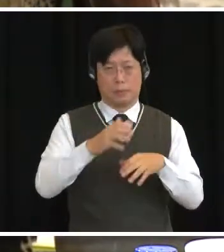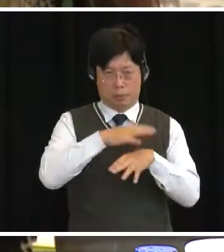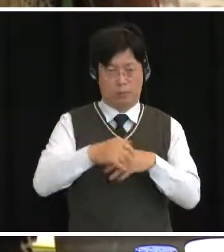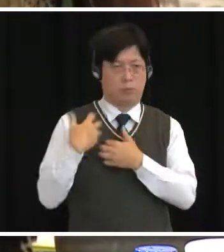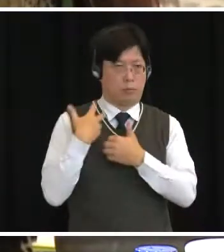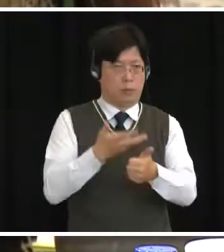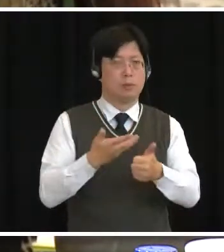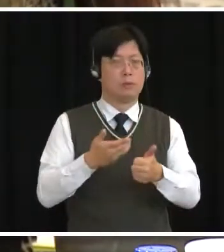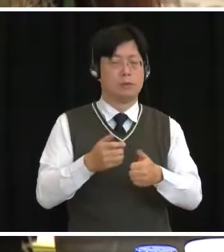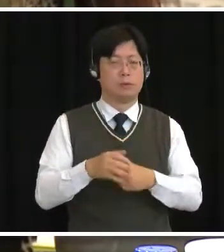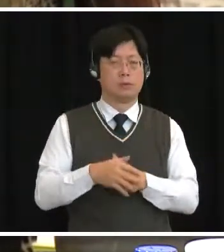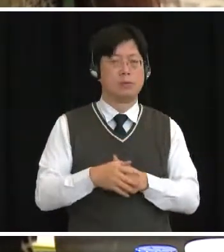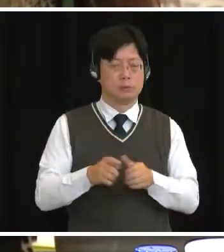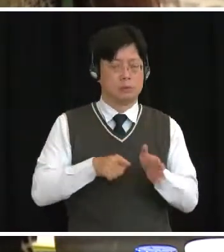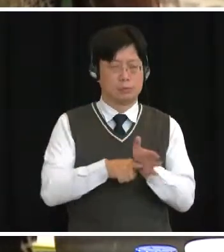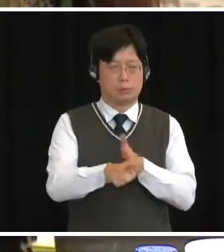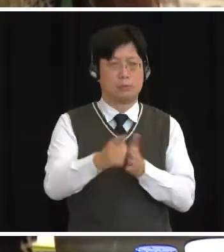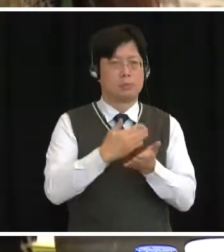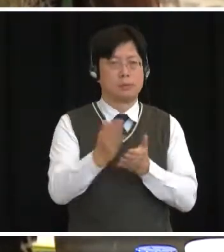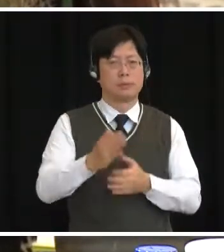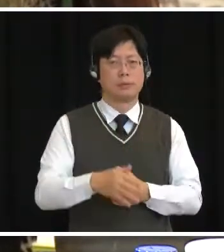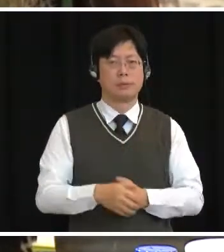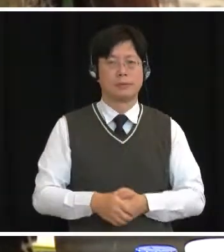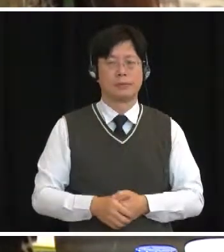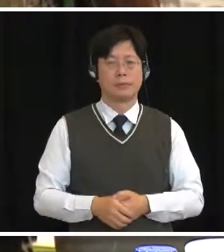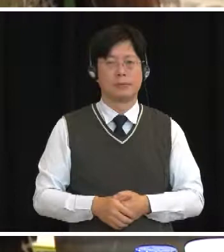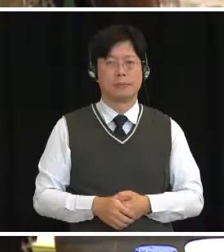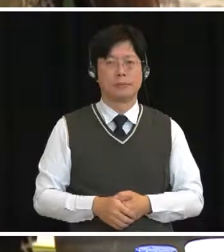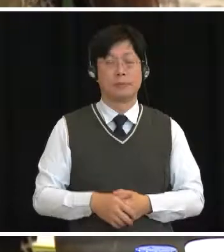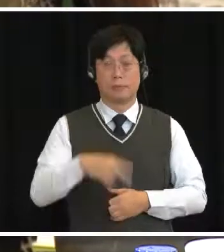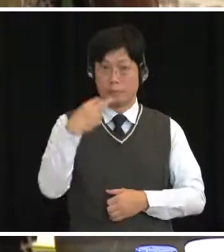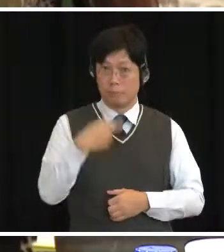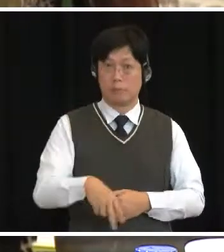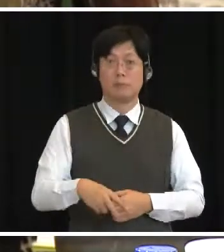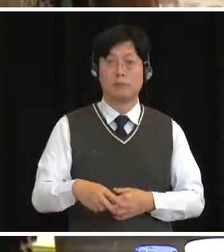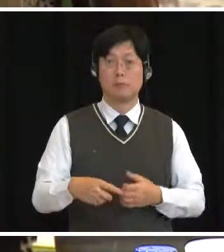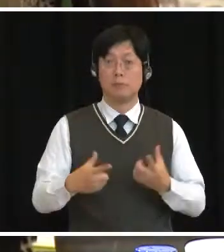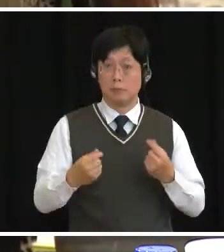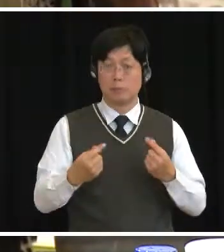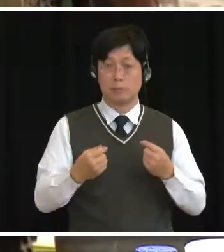coordination has to be taken, will be discussed at this